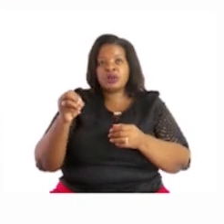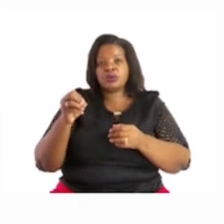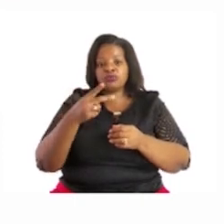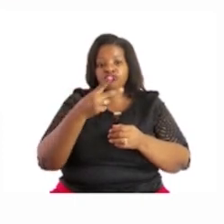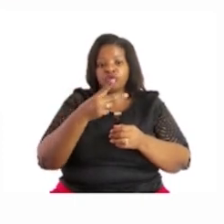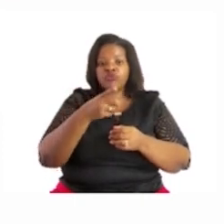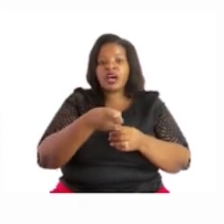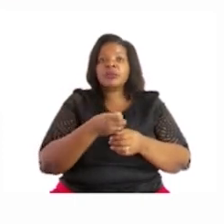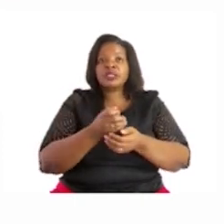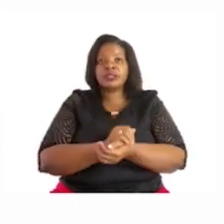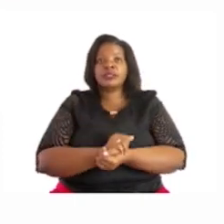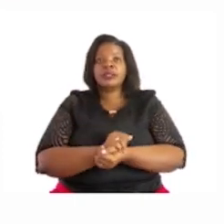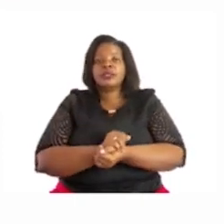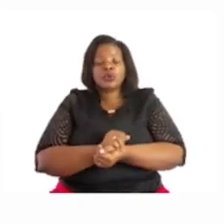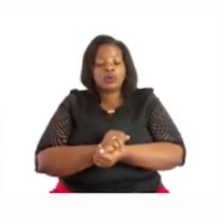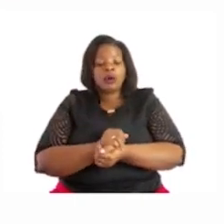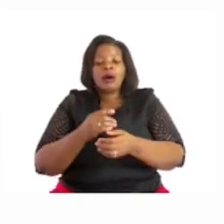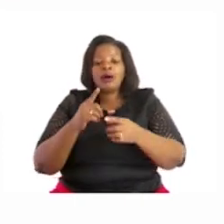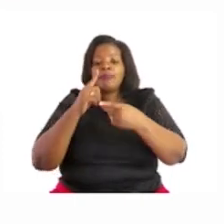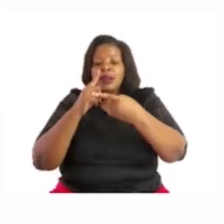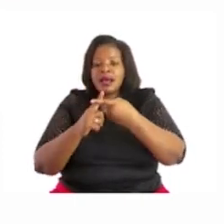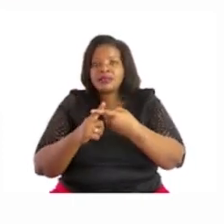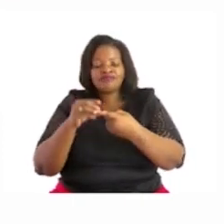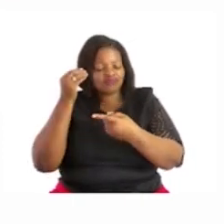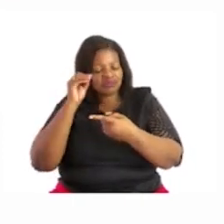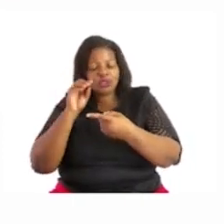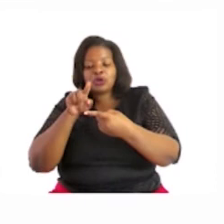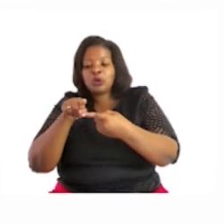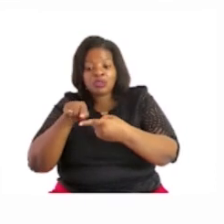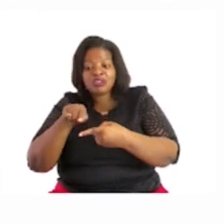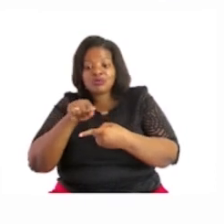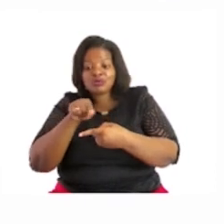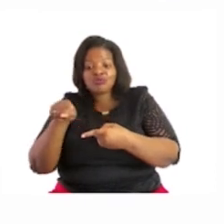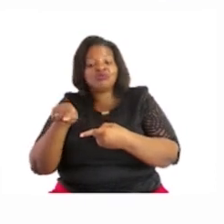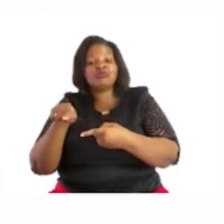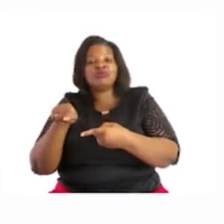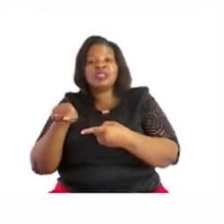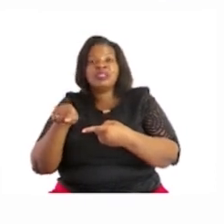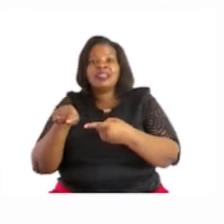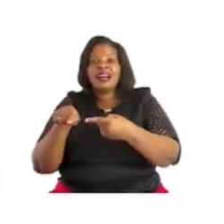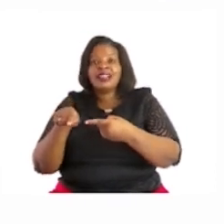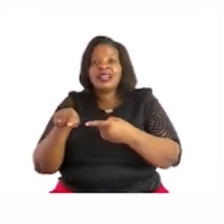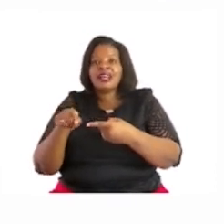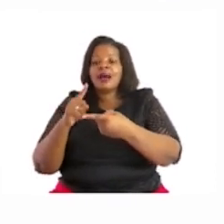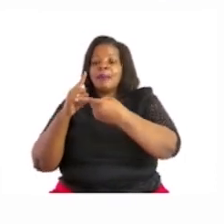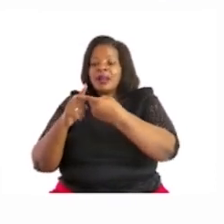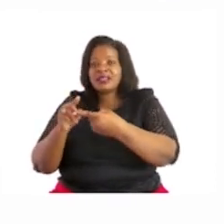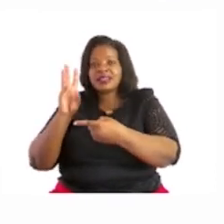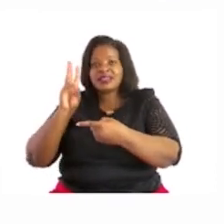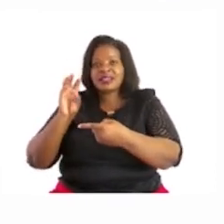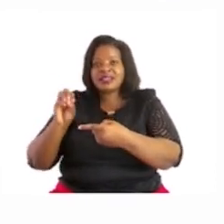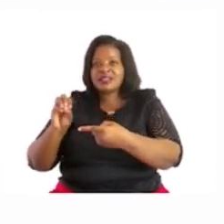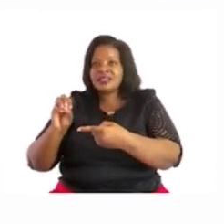plus I don't know what is that. You have to put it yourself, and then plus 2. So you can also do